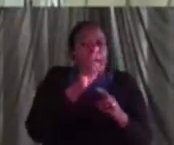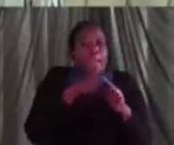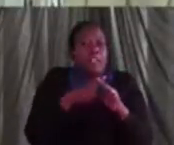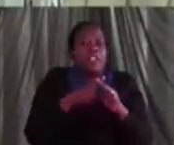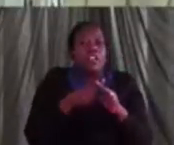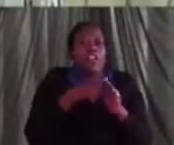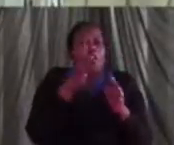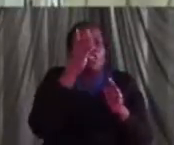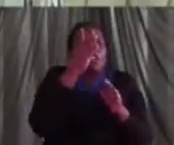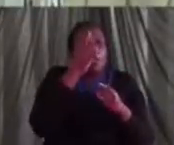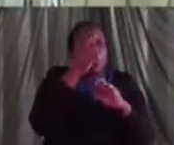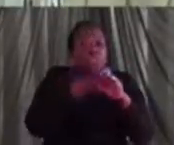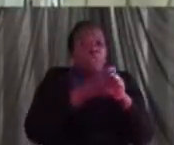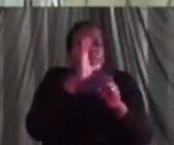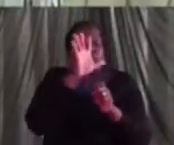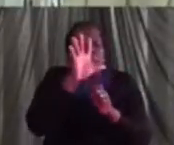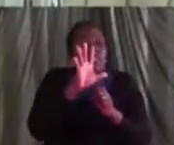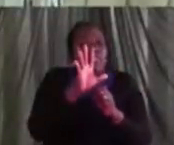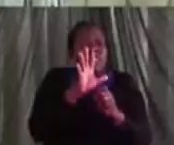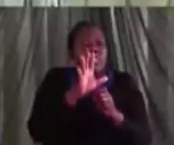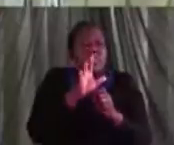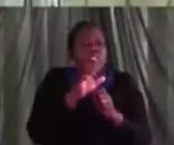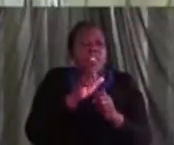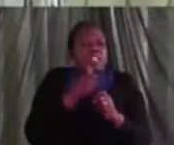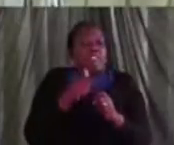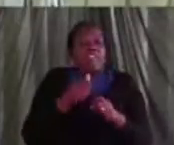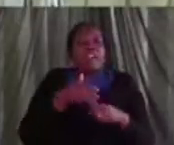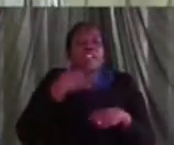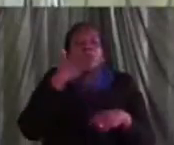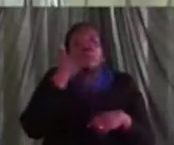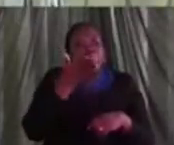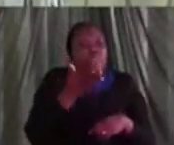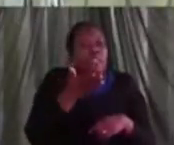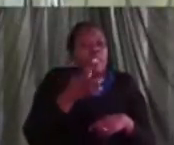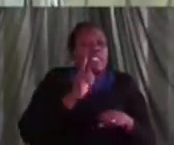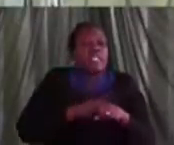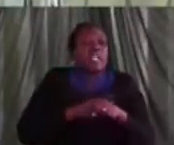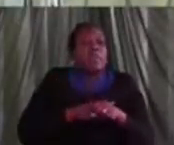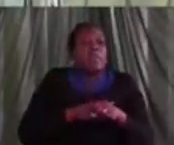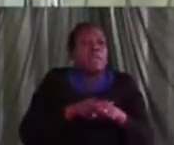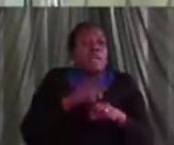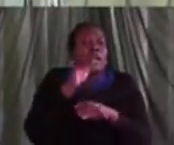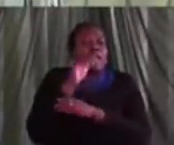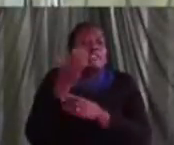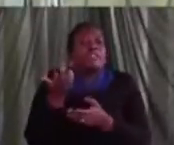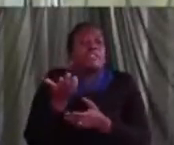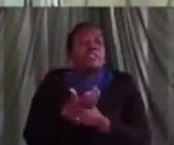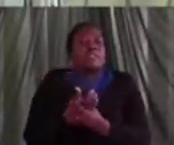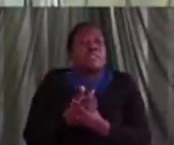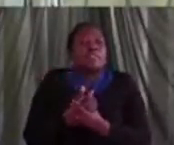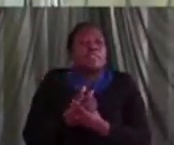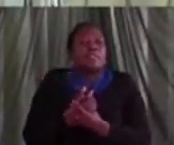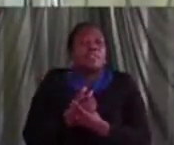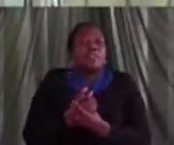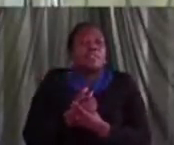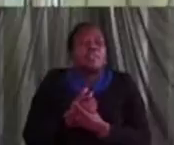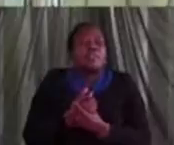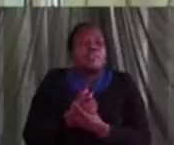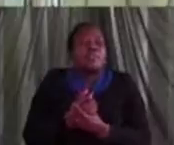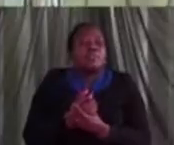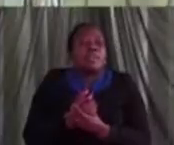sought their opinion on your character. Yes. And you as a professional. Did you get them in the first place? That could be the